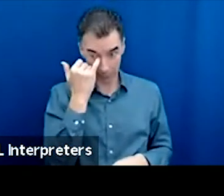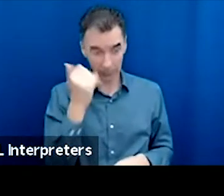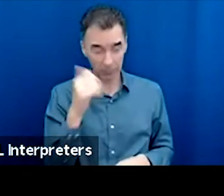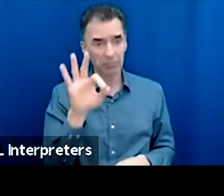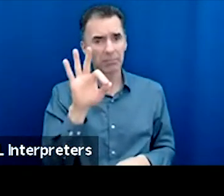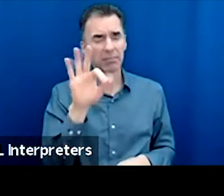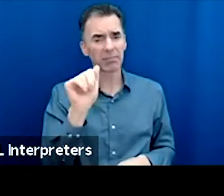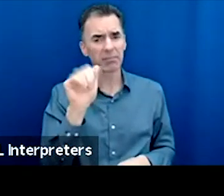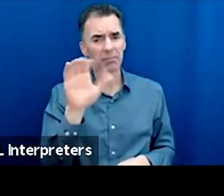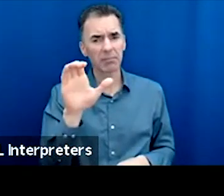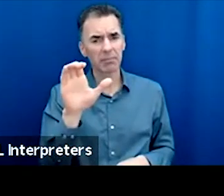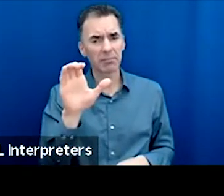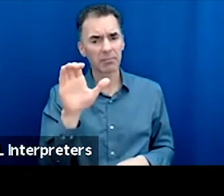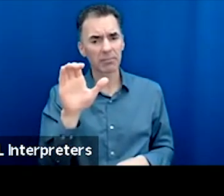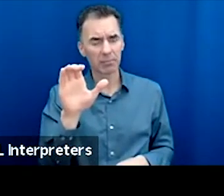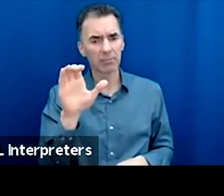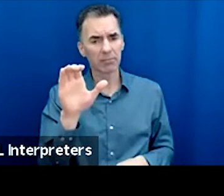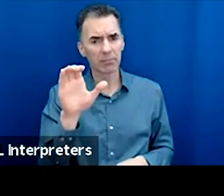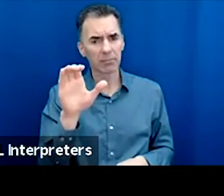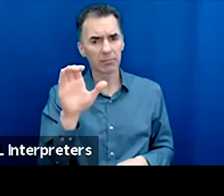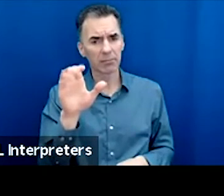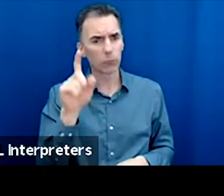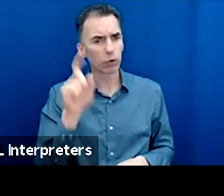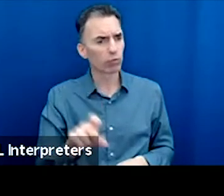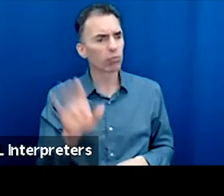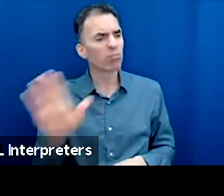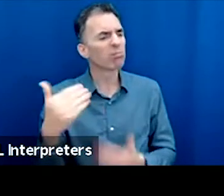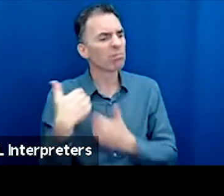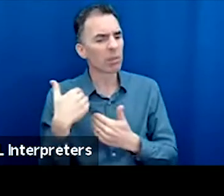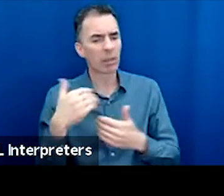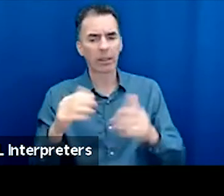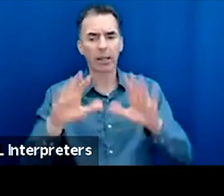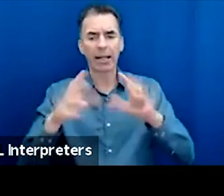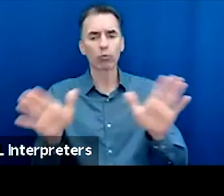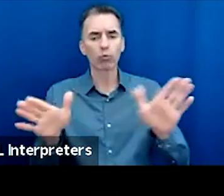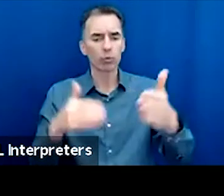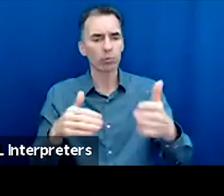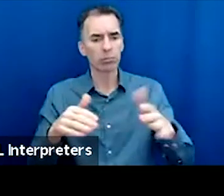are kind of being expected to spend in terms of cleaning up classroom space.